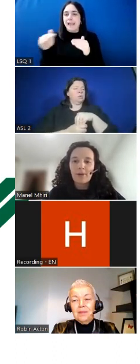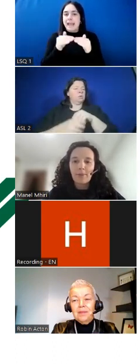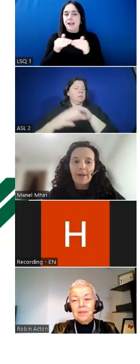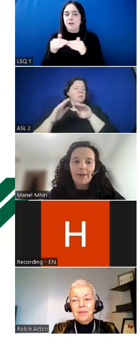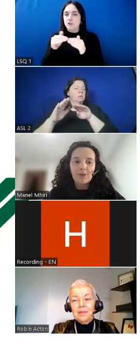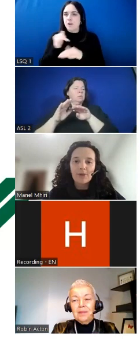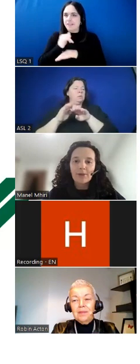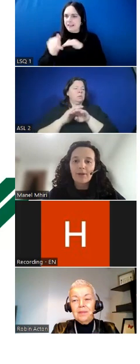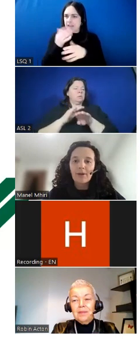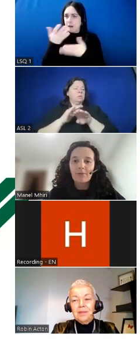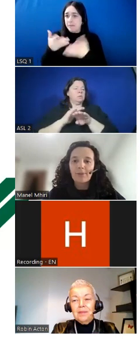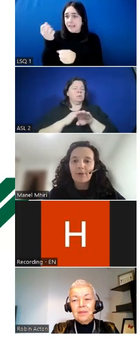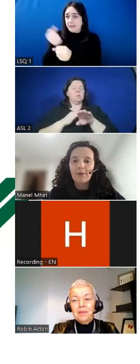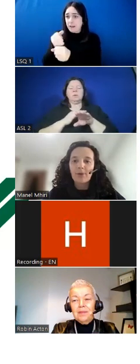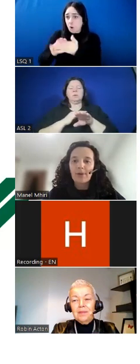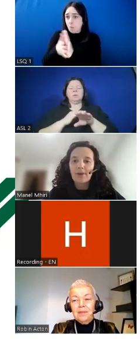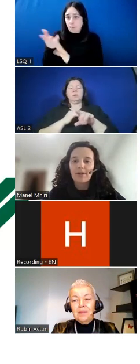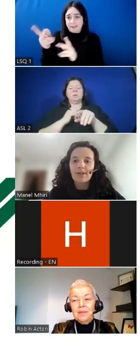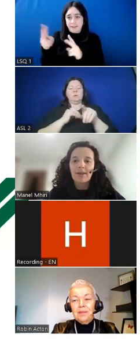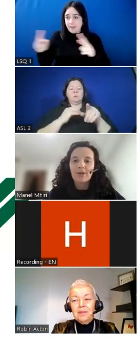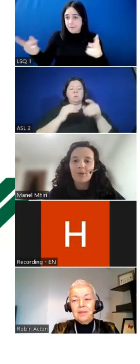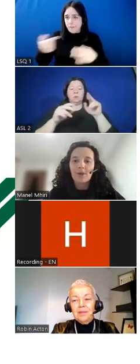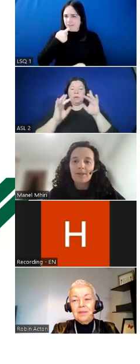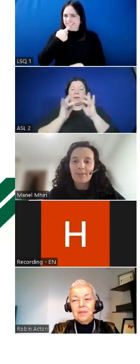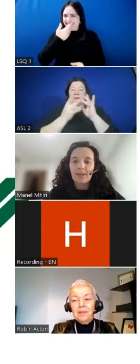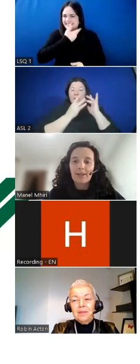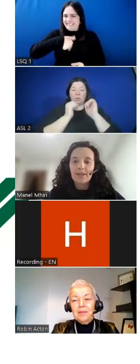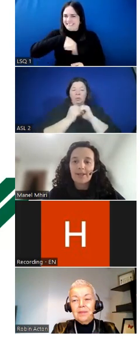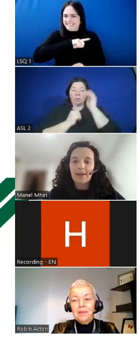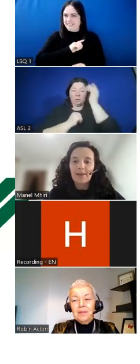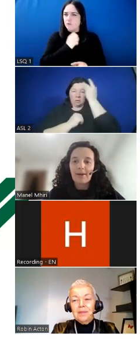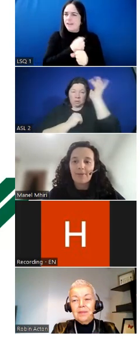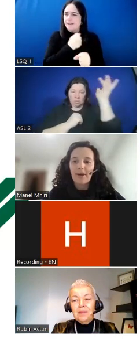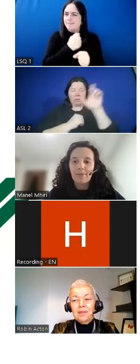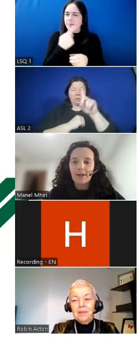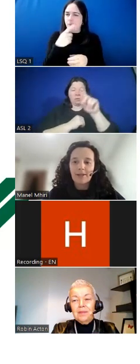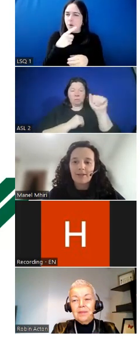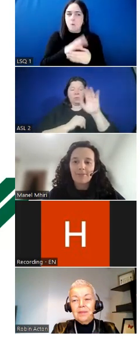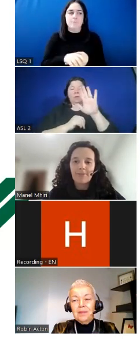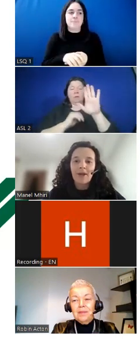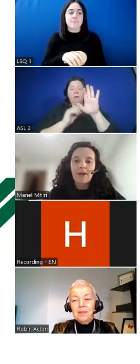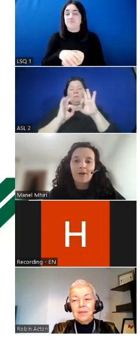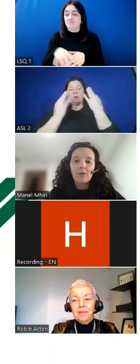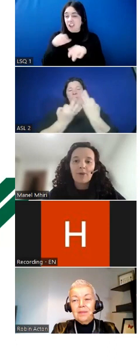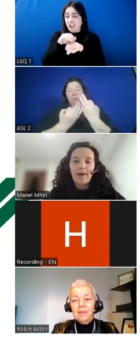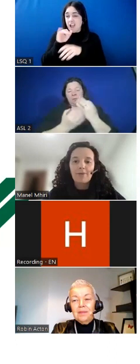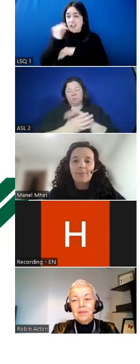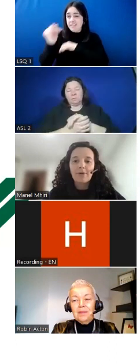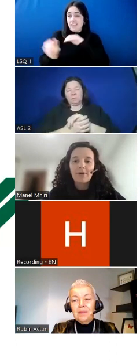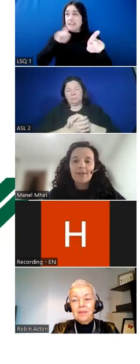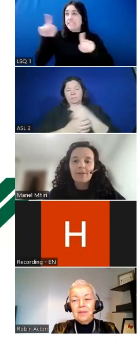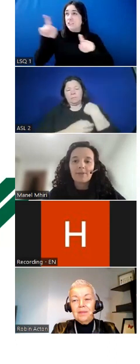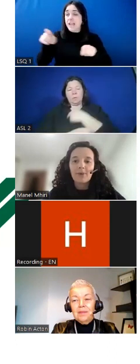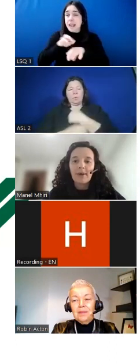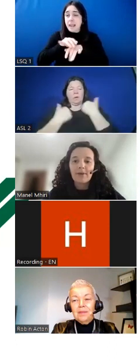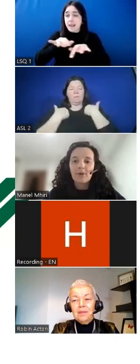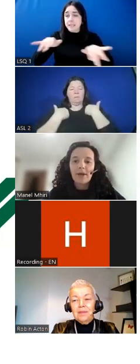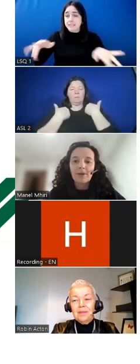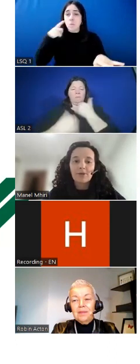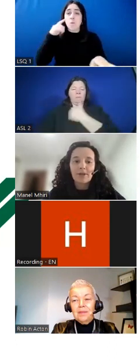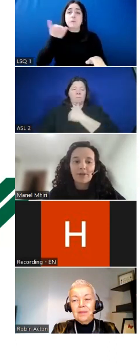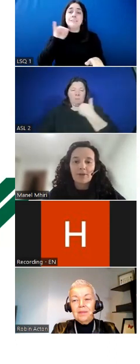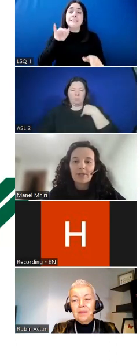We are the global network of people with intellectual disabilities and their families. We have members in more